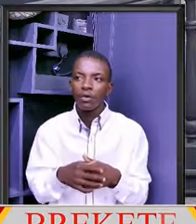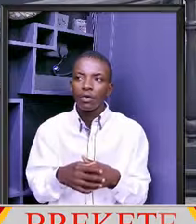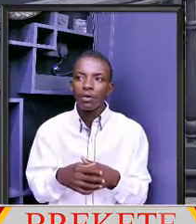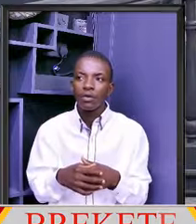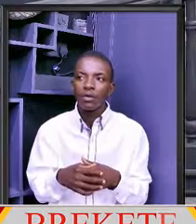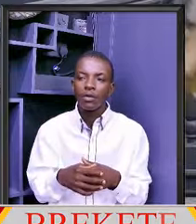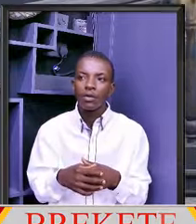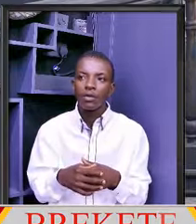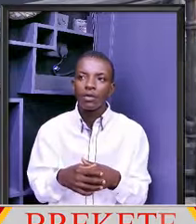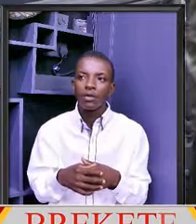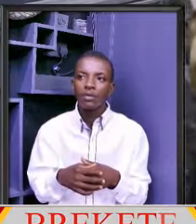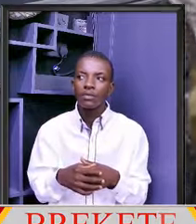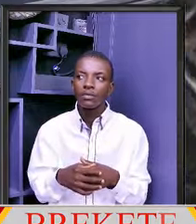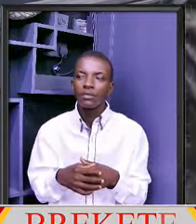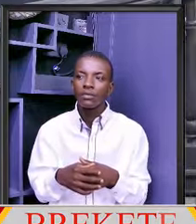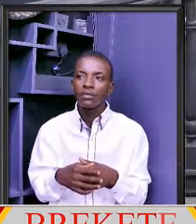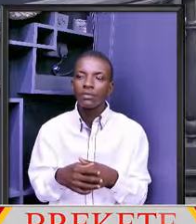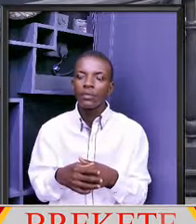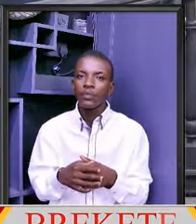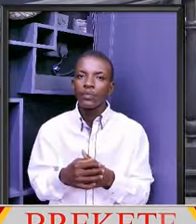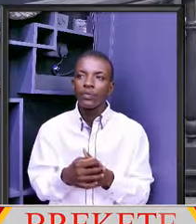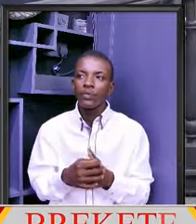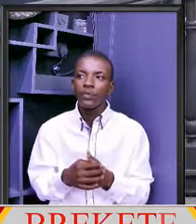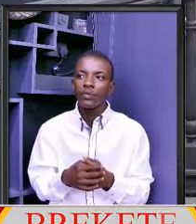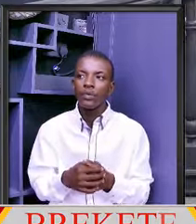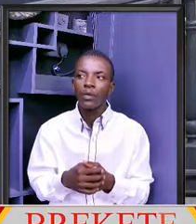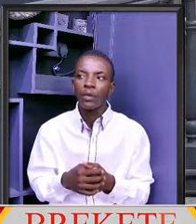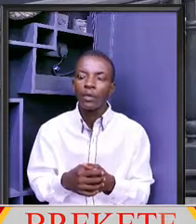Claimed 4 point something billion naira. Yes, Alessa.